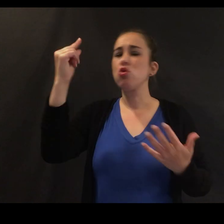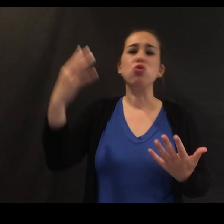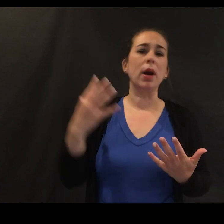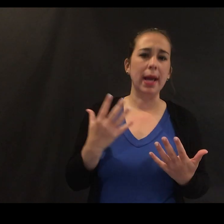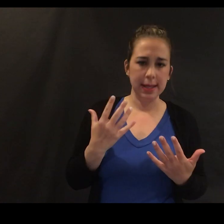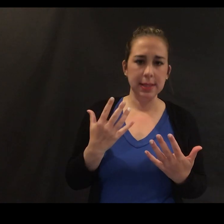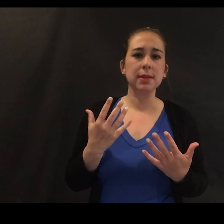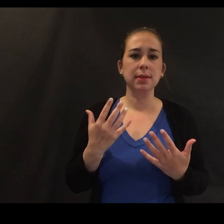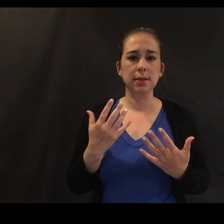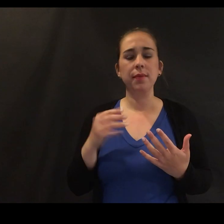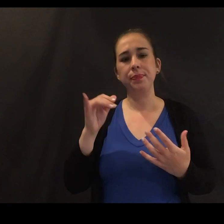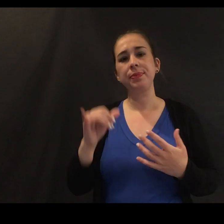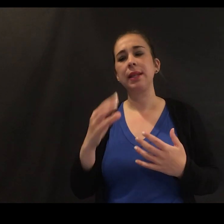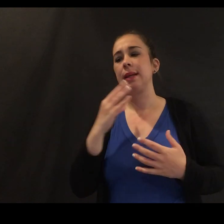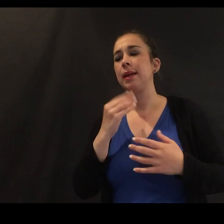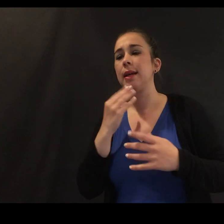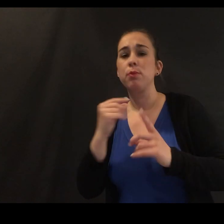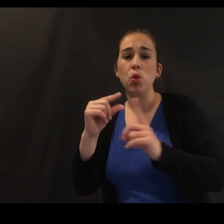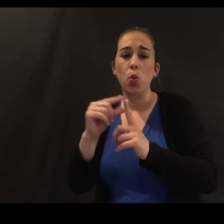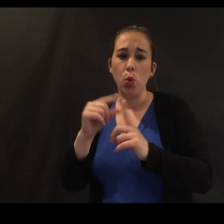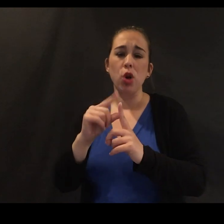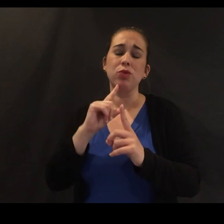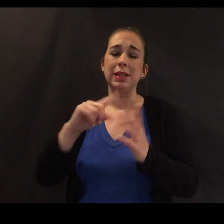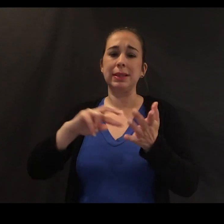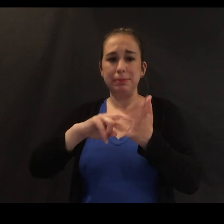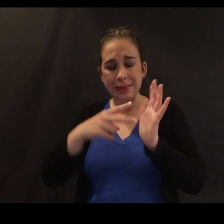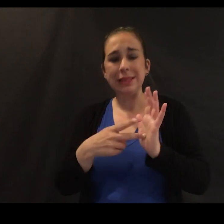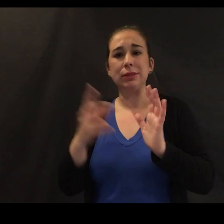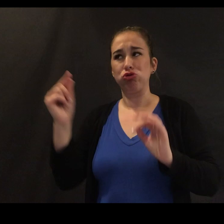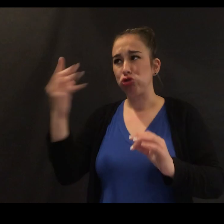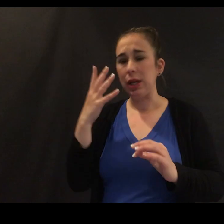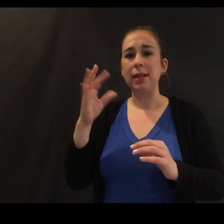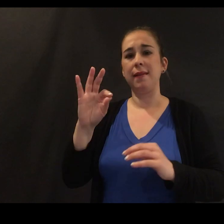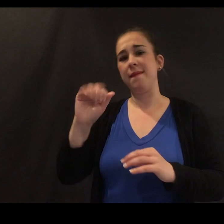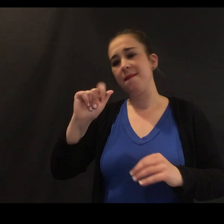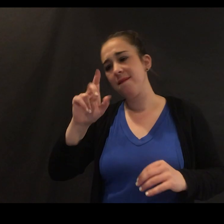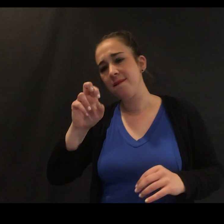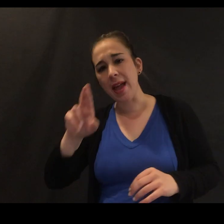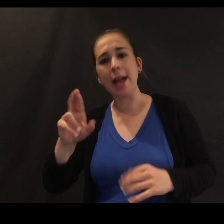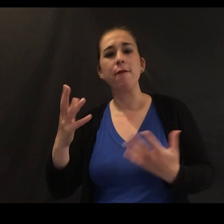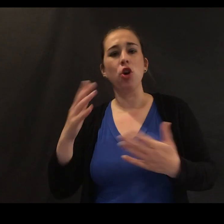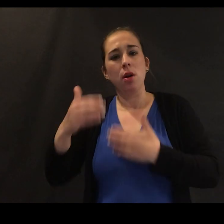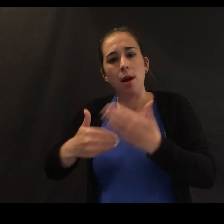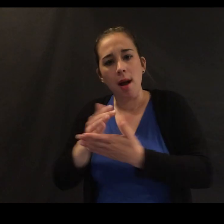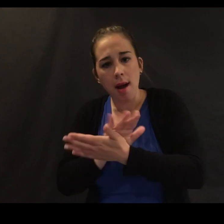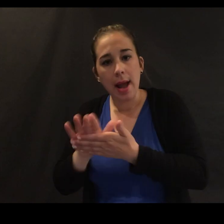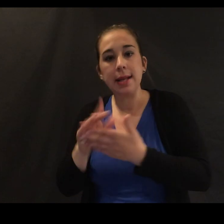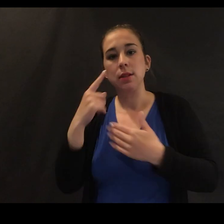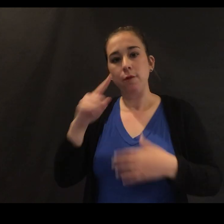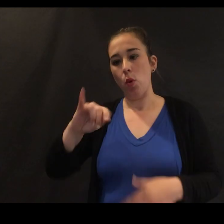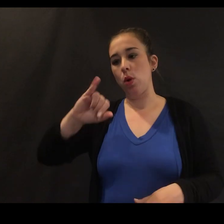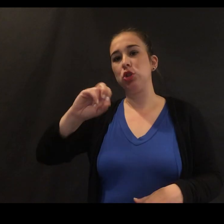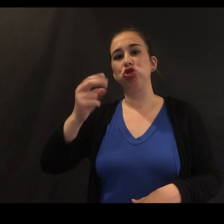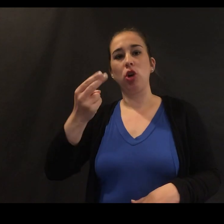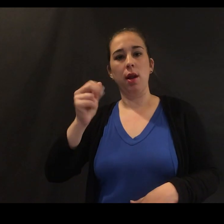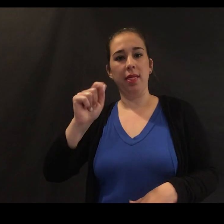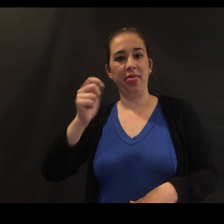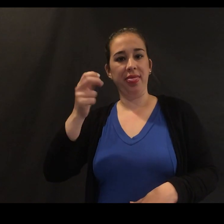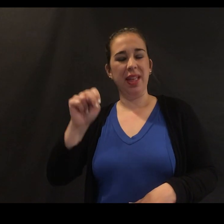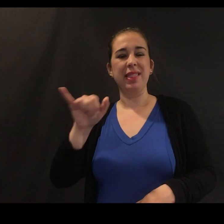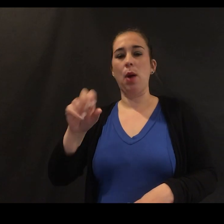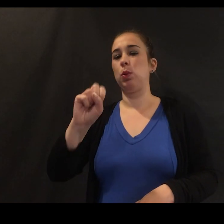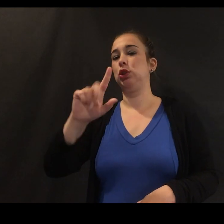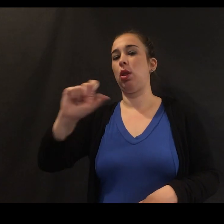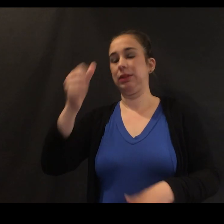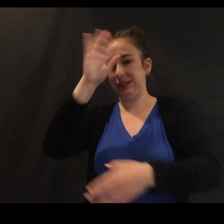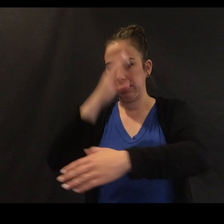the actual Hebrew word literally means favor there. I can show kindness or favor or grace for Jonathan's sake. Jonathan was Saul's son and